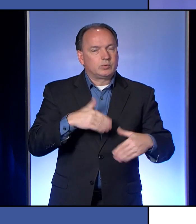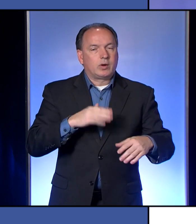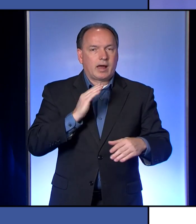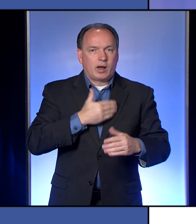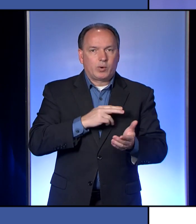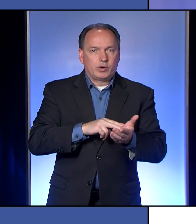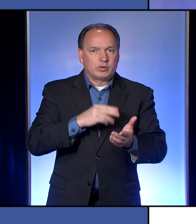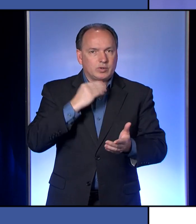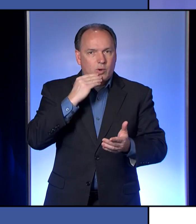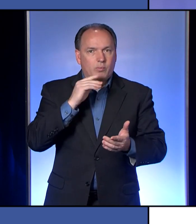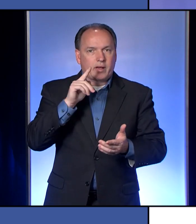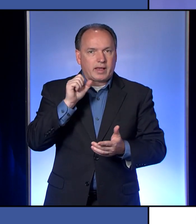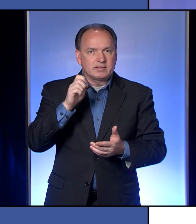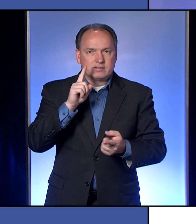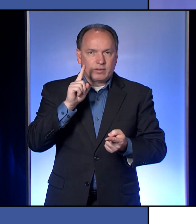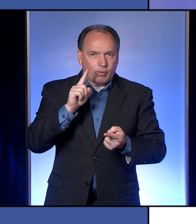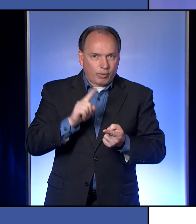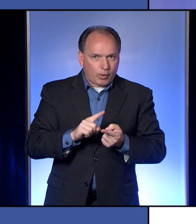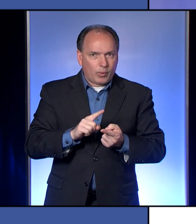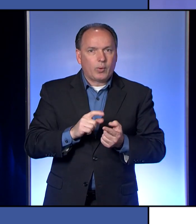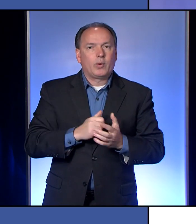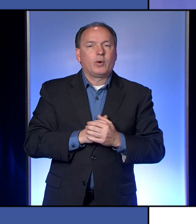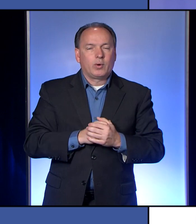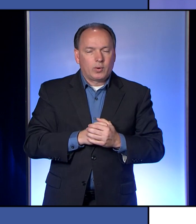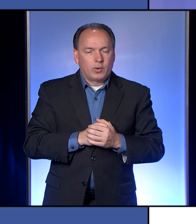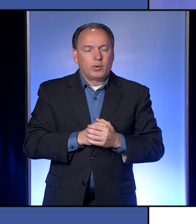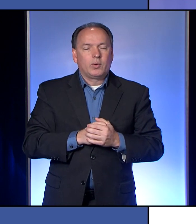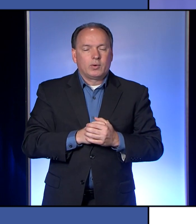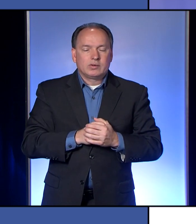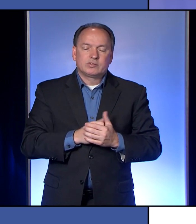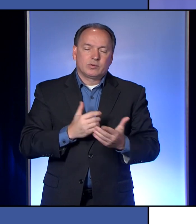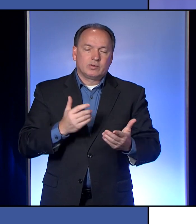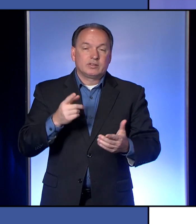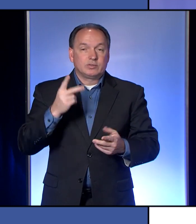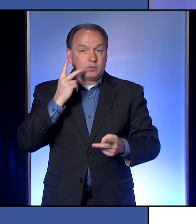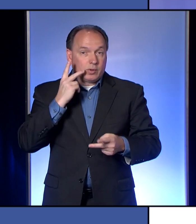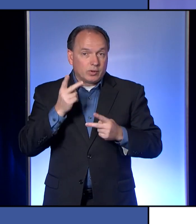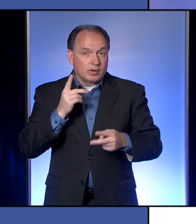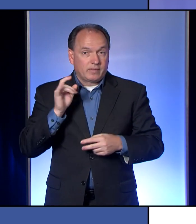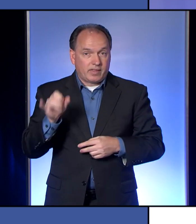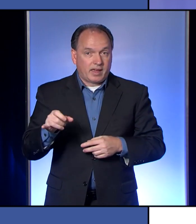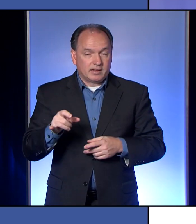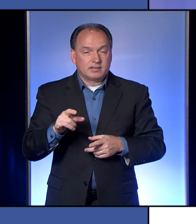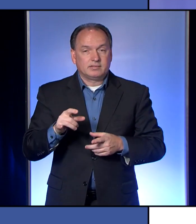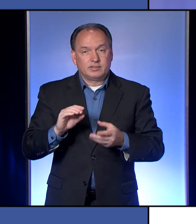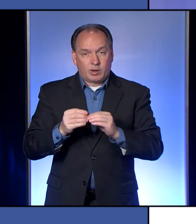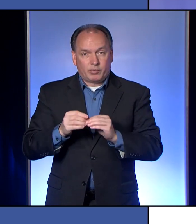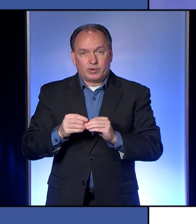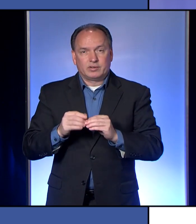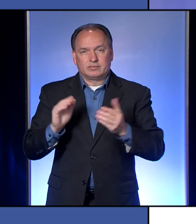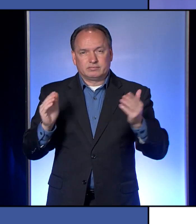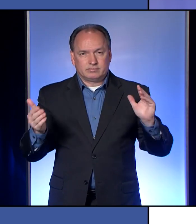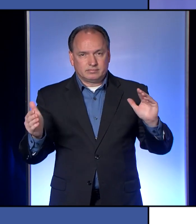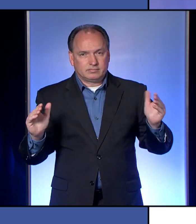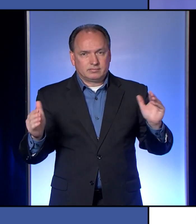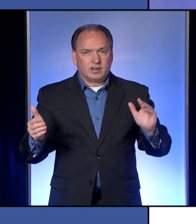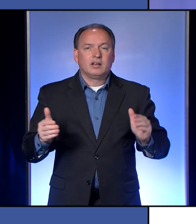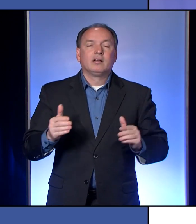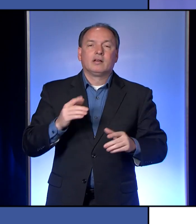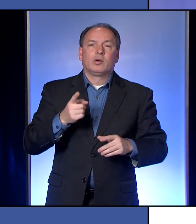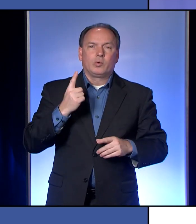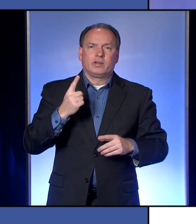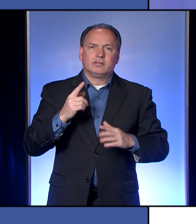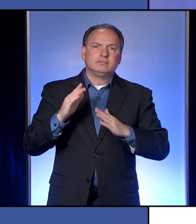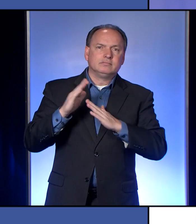nursing home cases are extremely low. And so as you look at that, at those numbers, that's really one of the